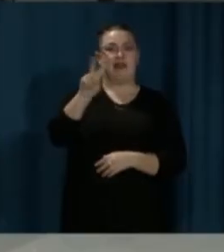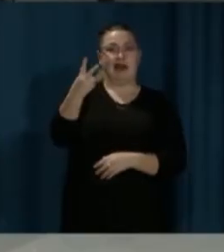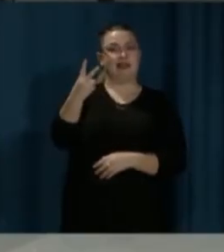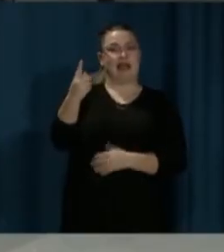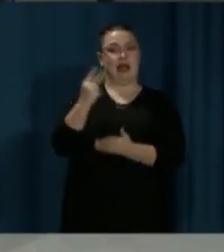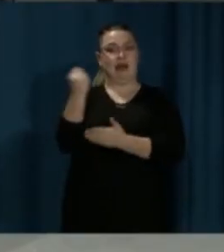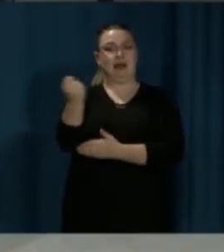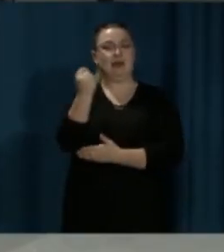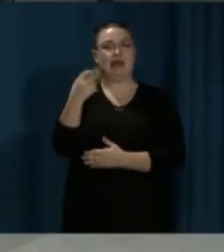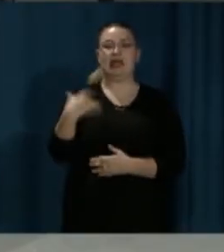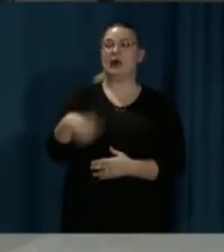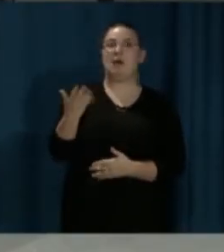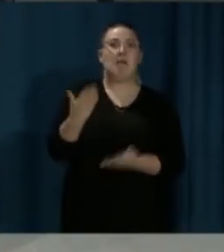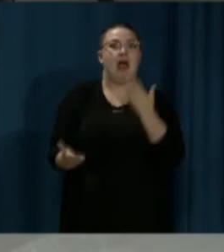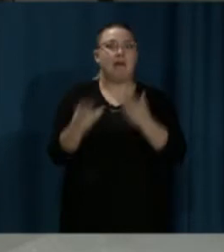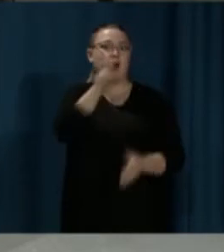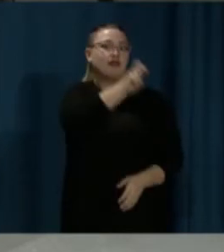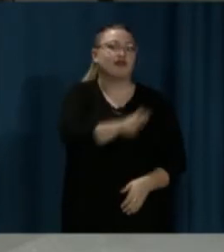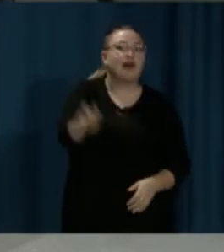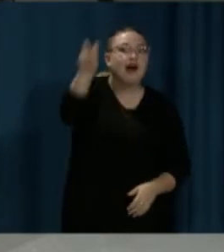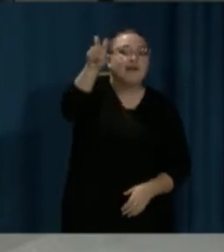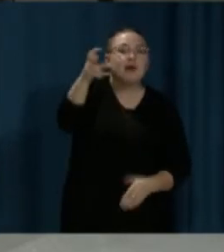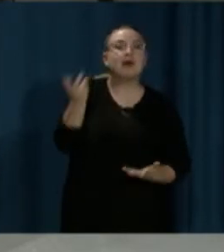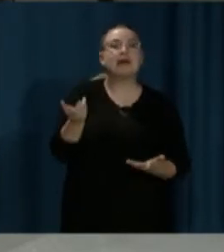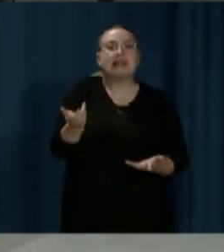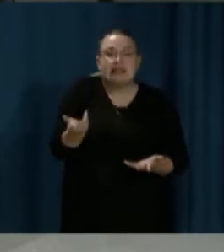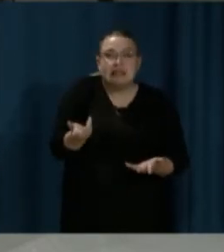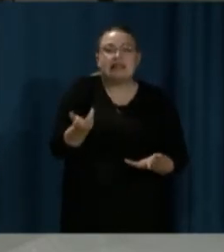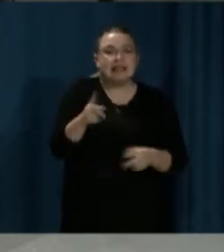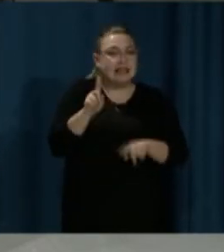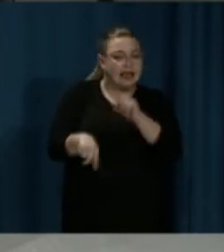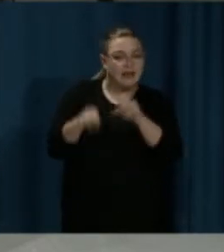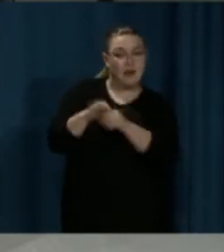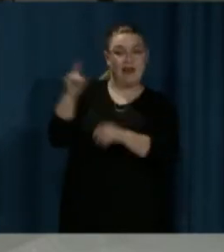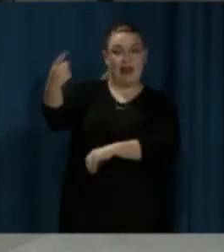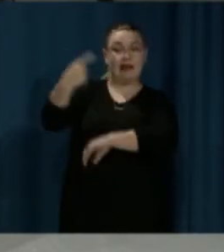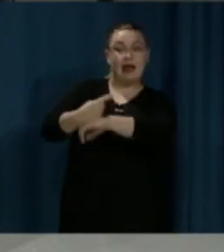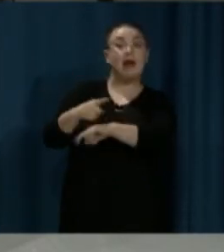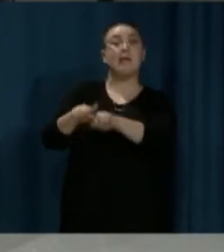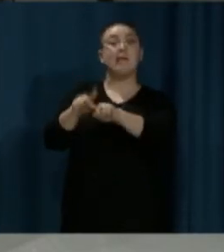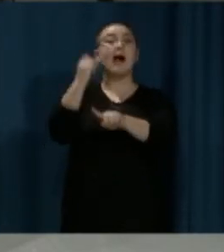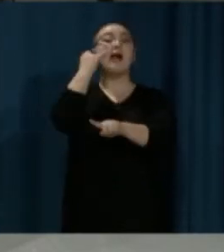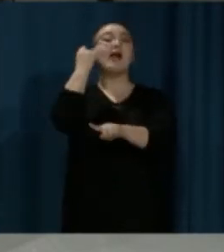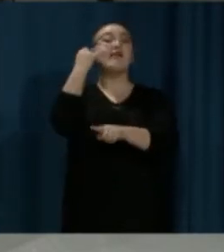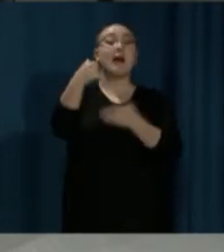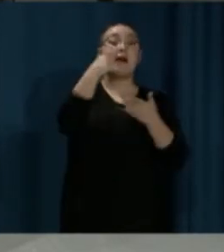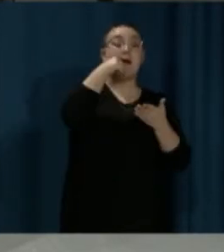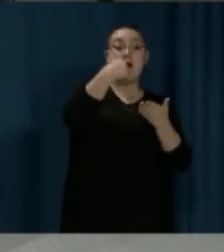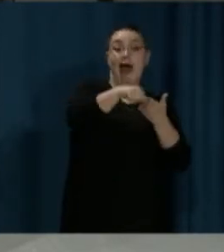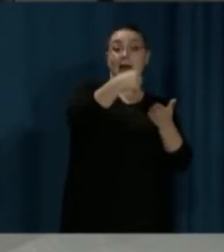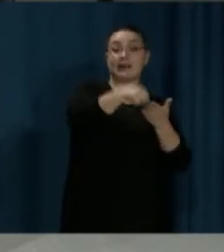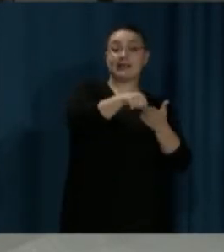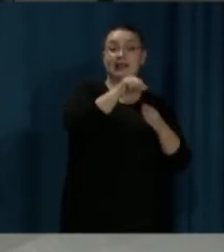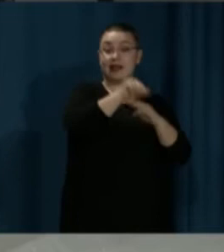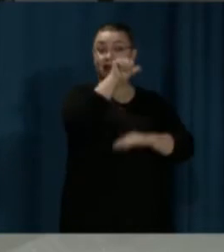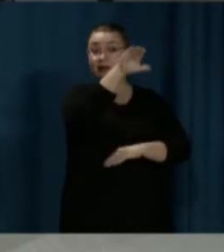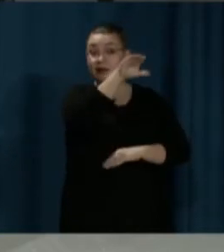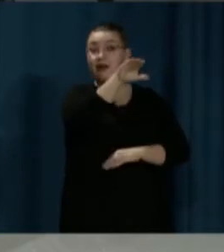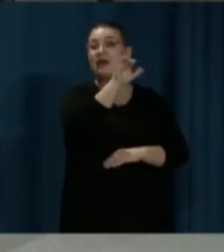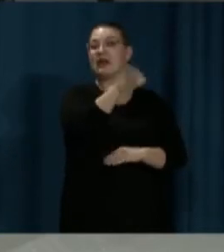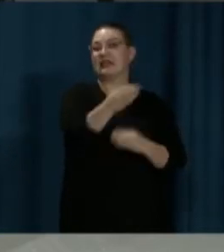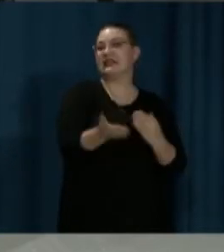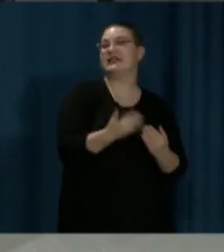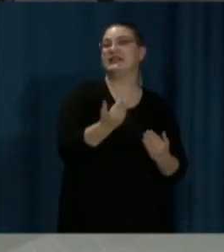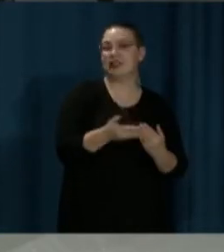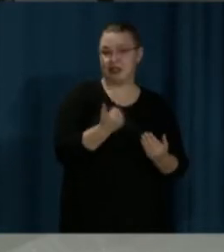hey, maybe I'll be traveling, so maybe I can then vote absentee and I'll have it taken care of ahead of time. Or maybe I've got to worry about my students, my class,